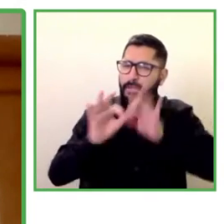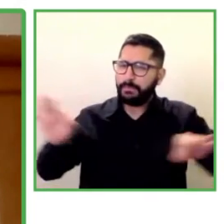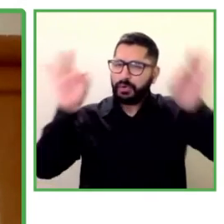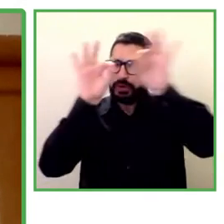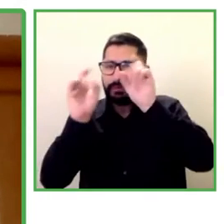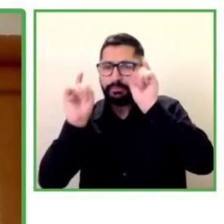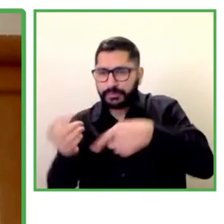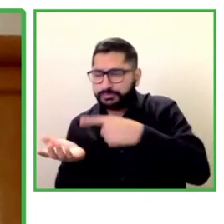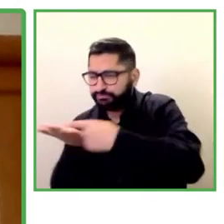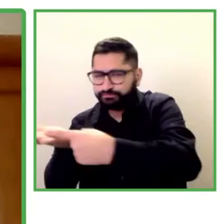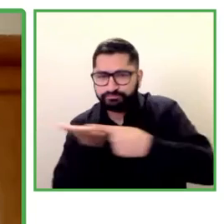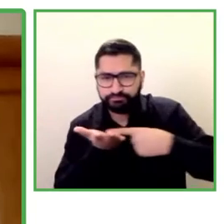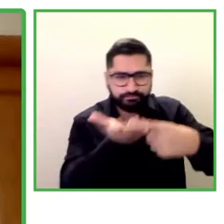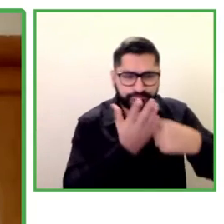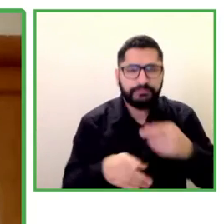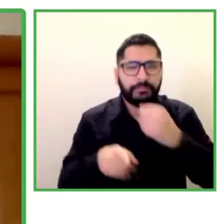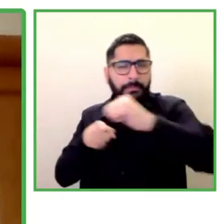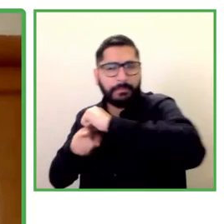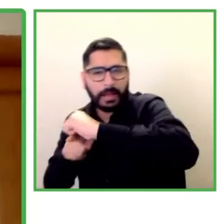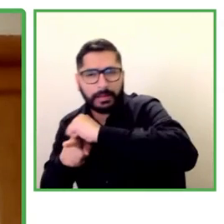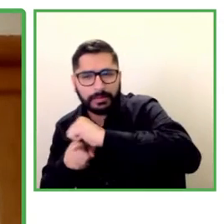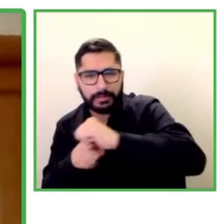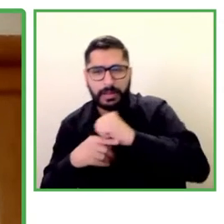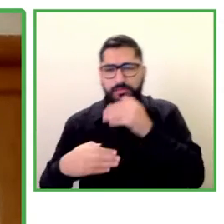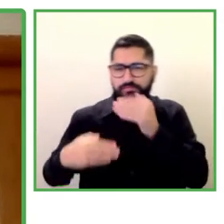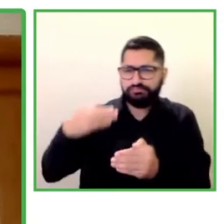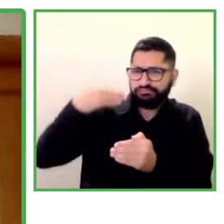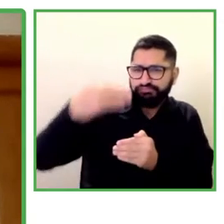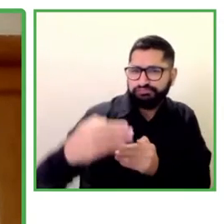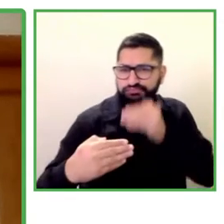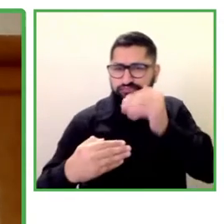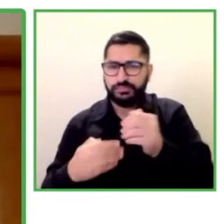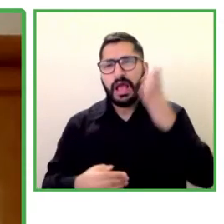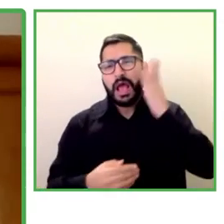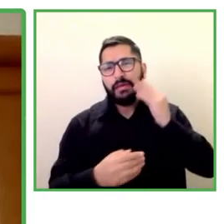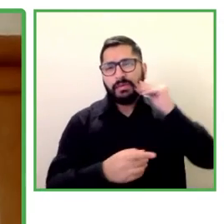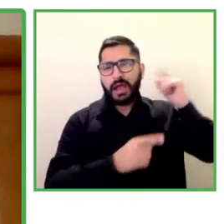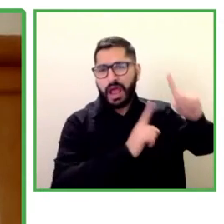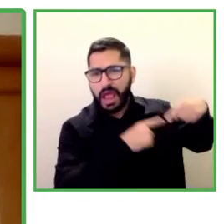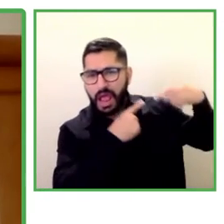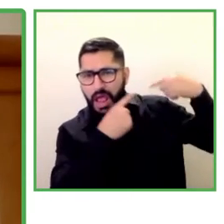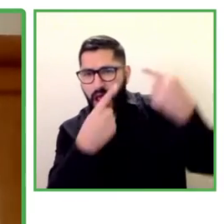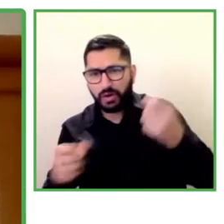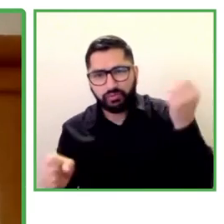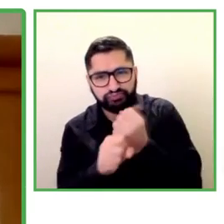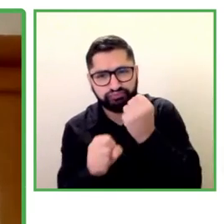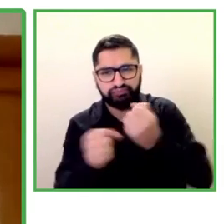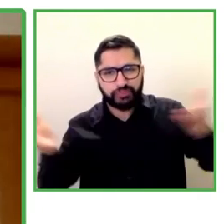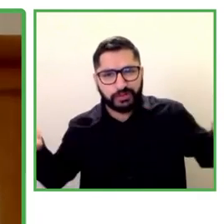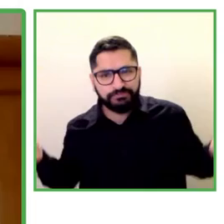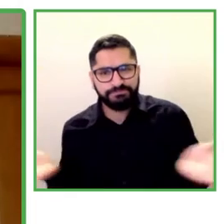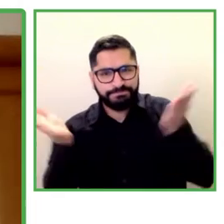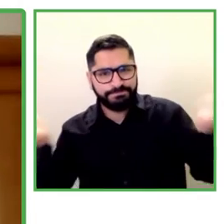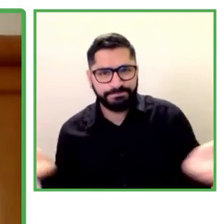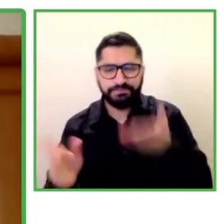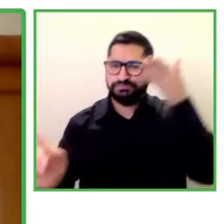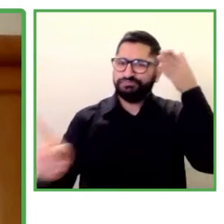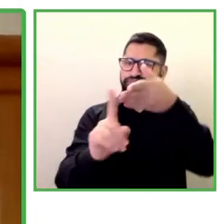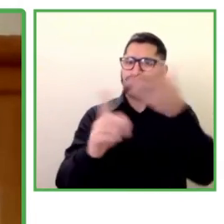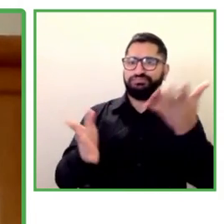practices and experiences, and we carry it out every year to promote the employment of people with disabilities in the region. Apart from this, we